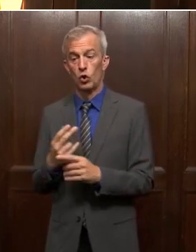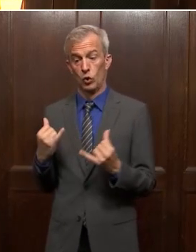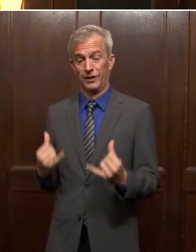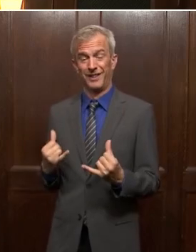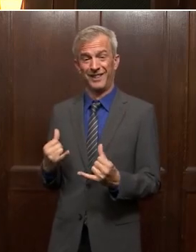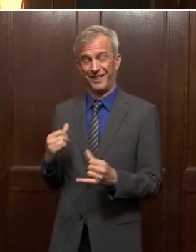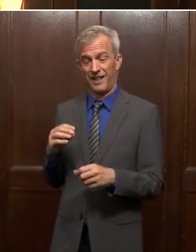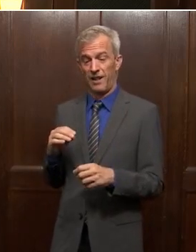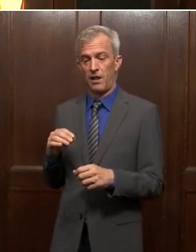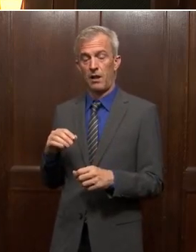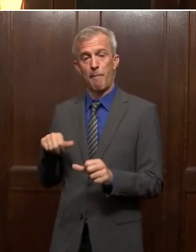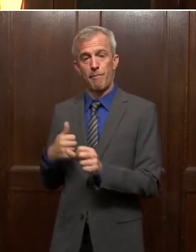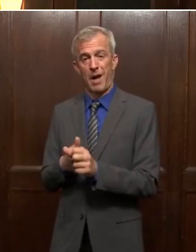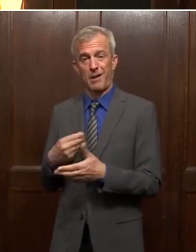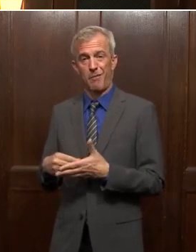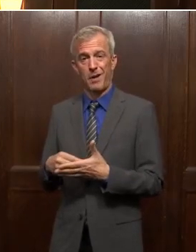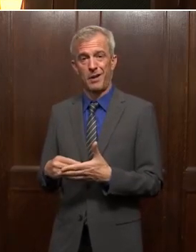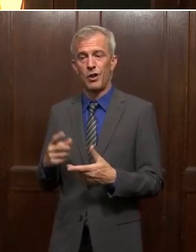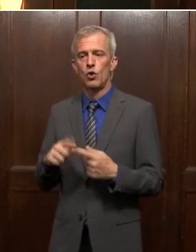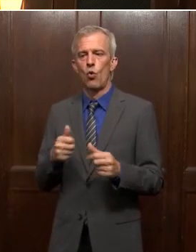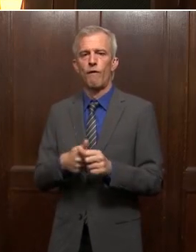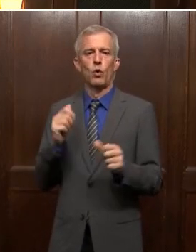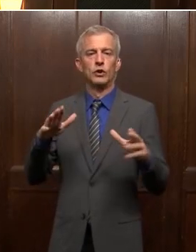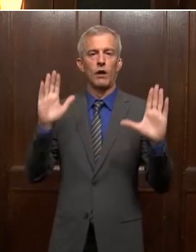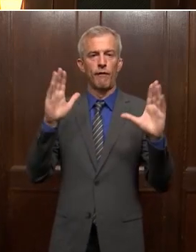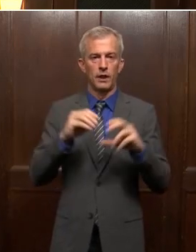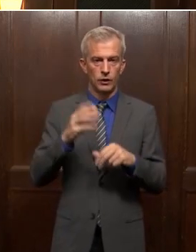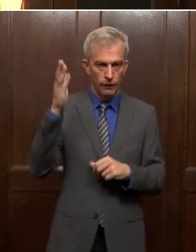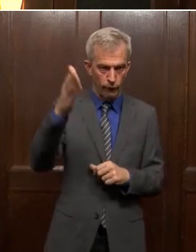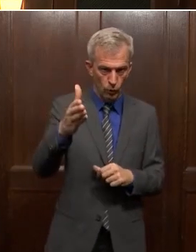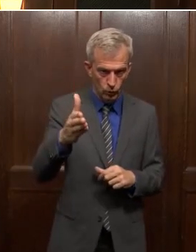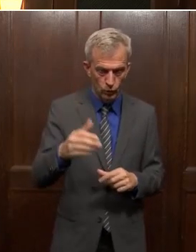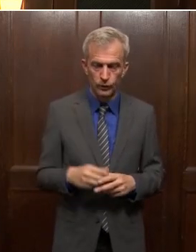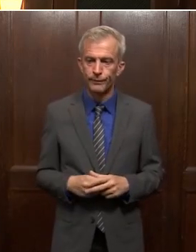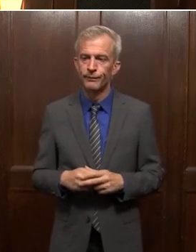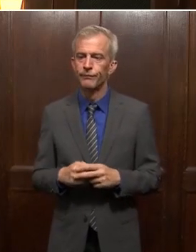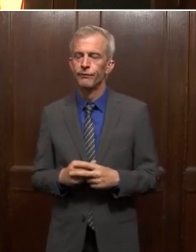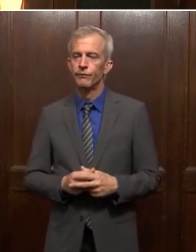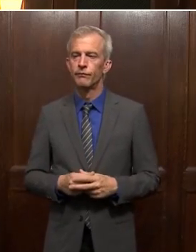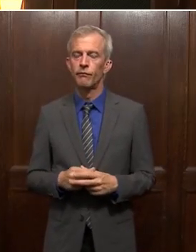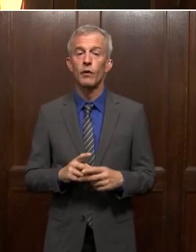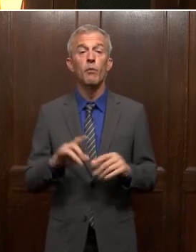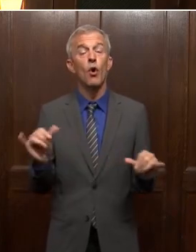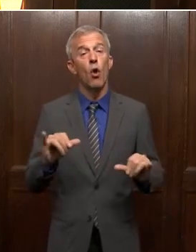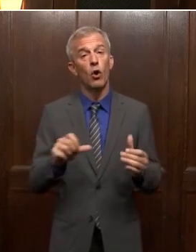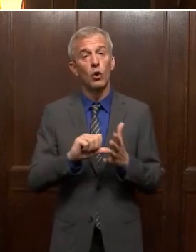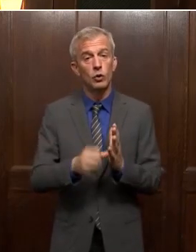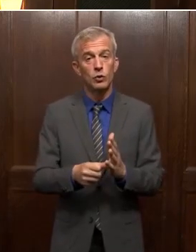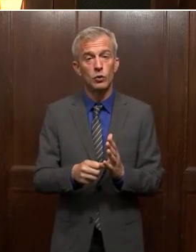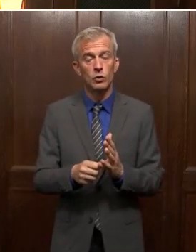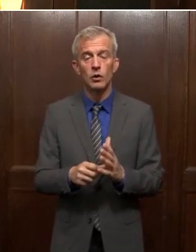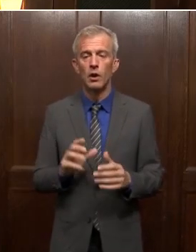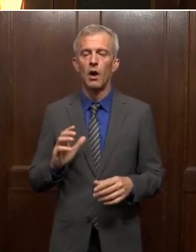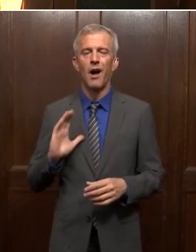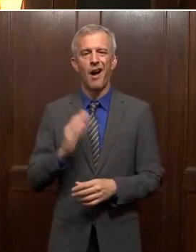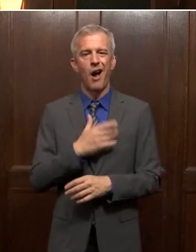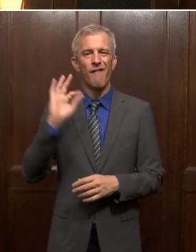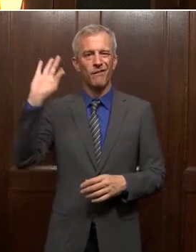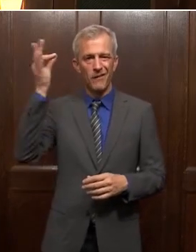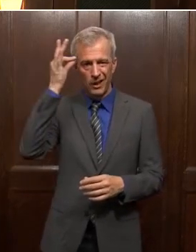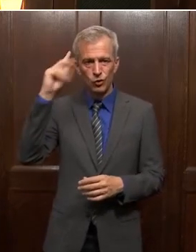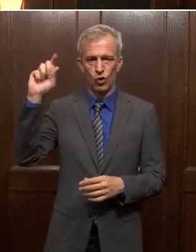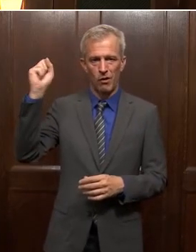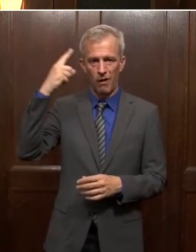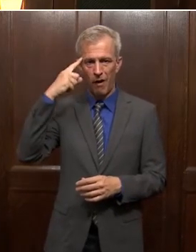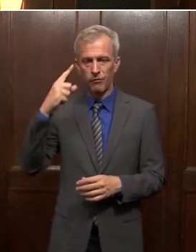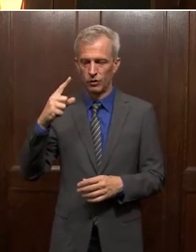avoid greater sacrifices in the future. And it also points out what I said last night, that our federal government needs to step